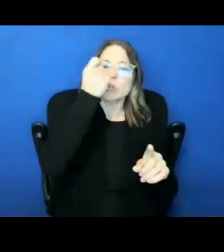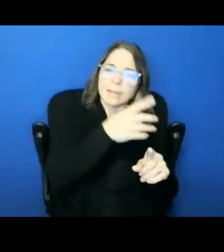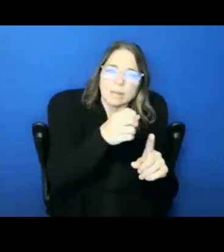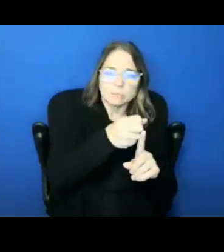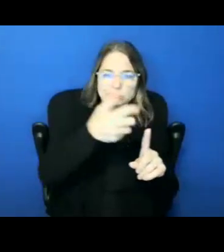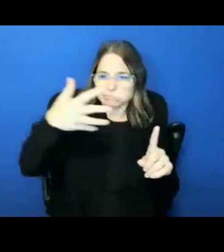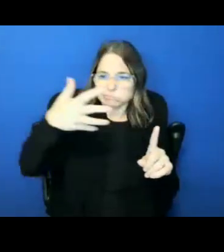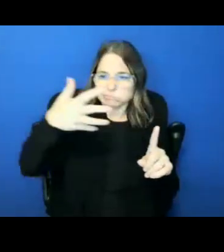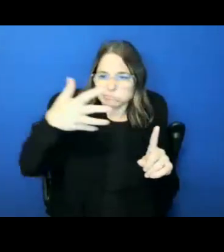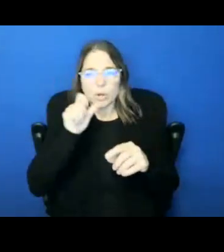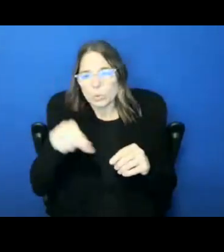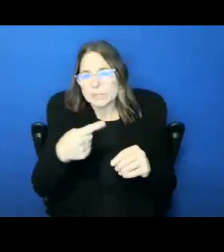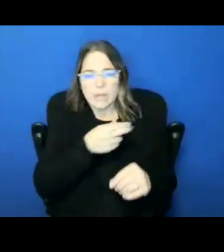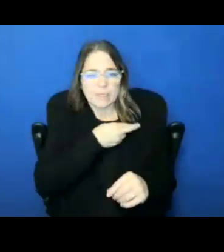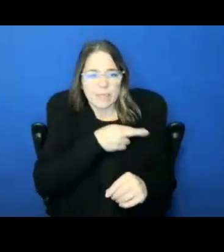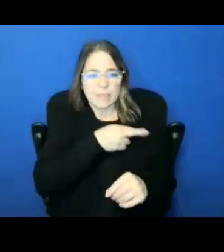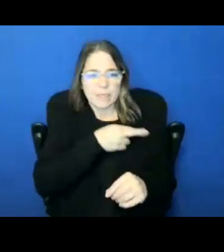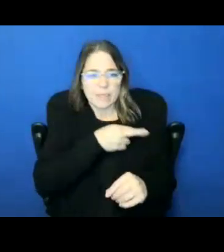theology. Because,